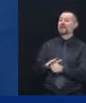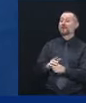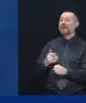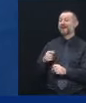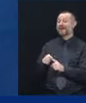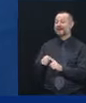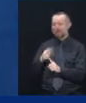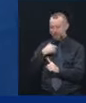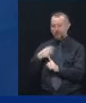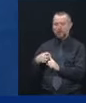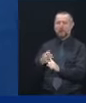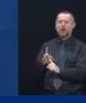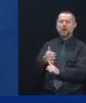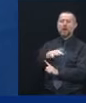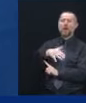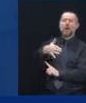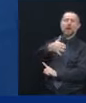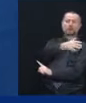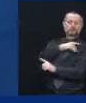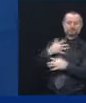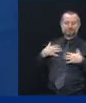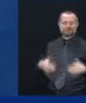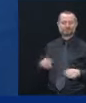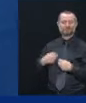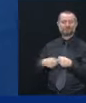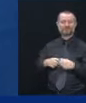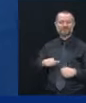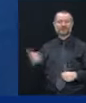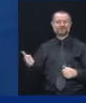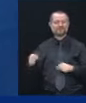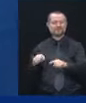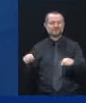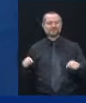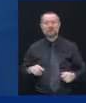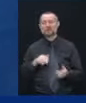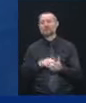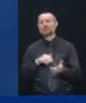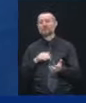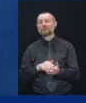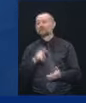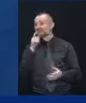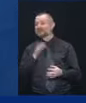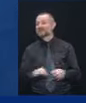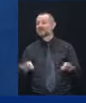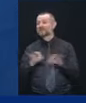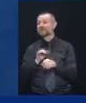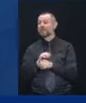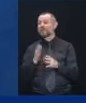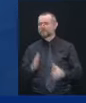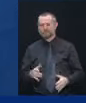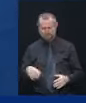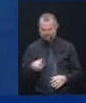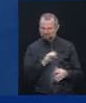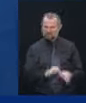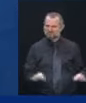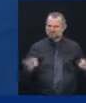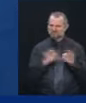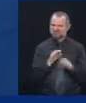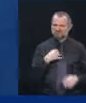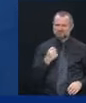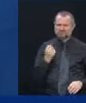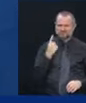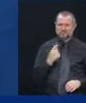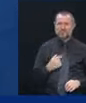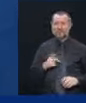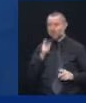also understood the prioritization of nurses, doctors, essential workers. So New Yorkers are fair-minded,